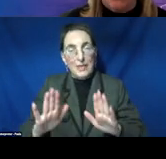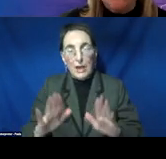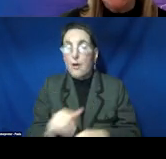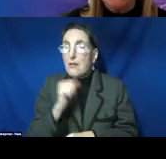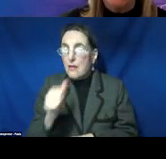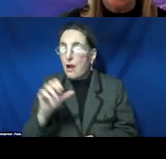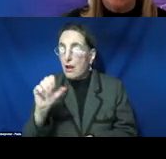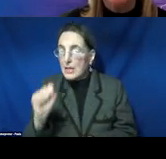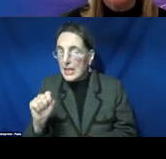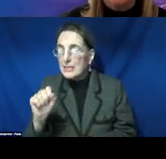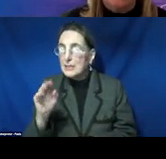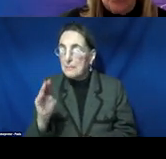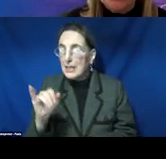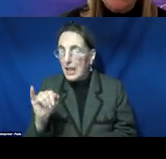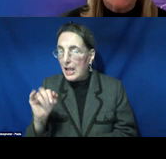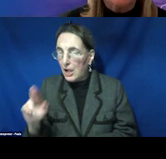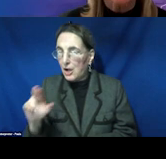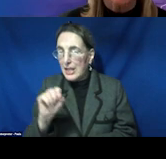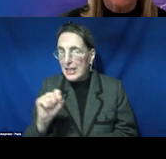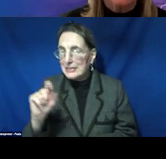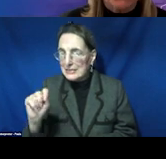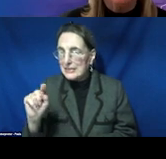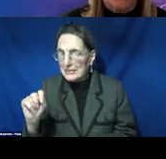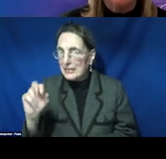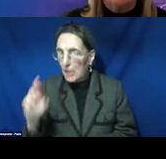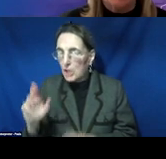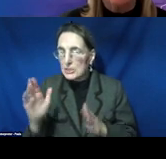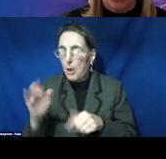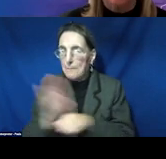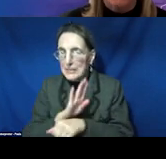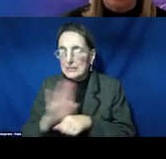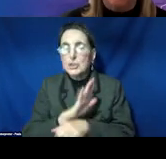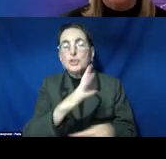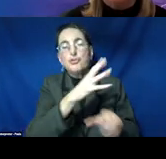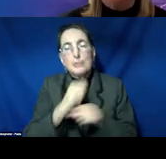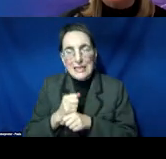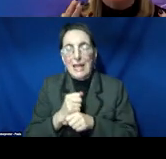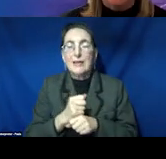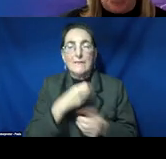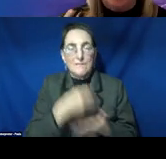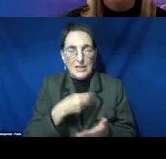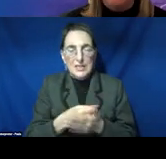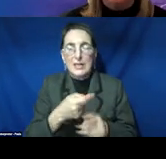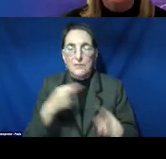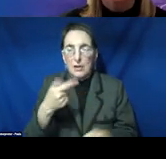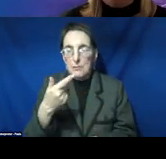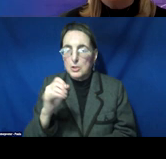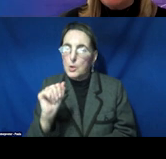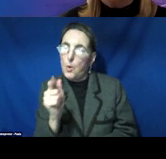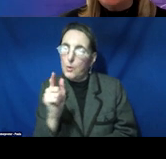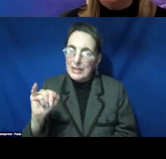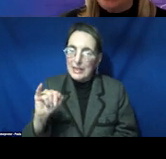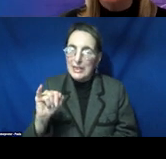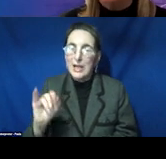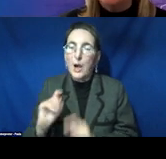non-SBIR or STTR small businesses to receive funding from a GOLI award, meaning a small business